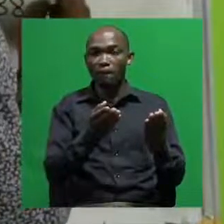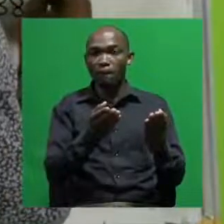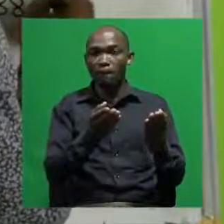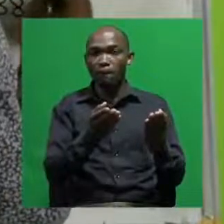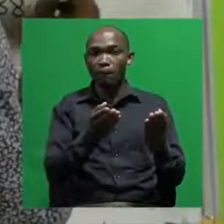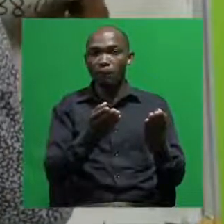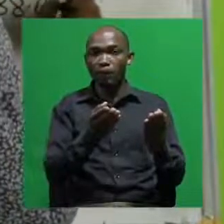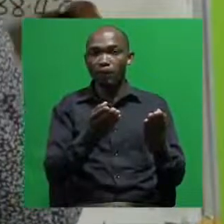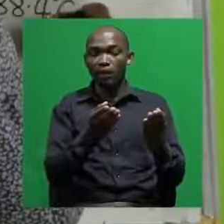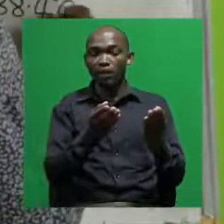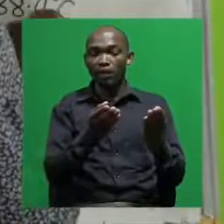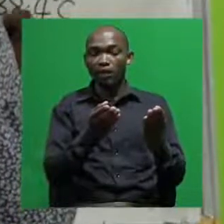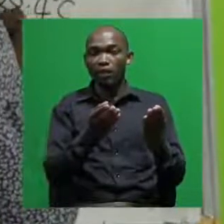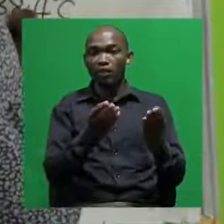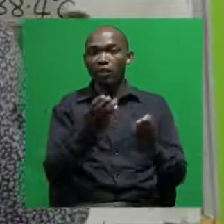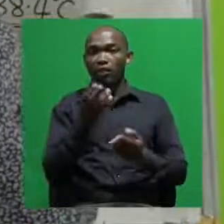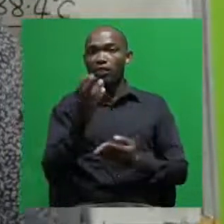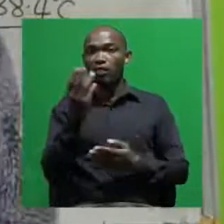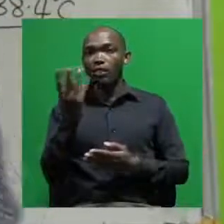38.4 degrees centigrade.